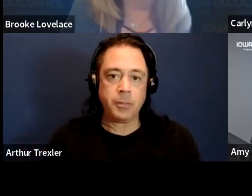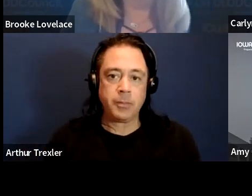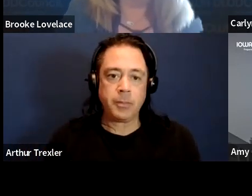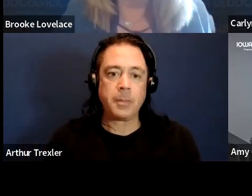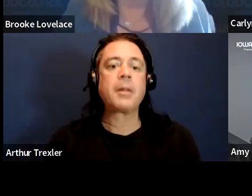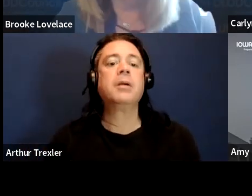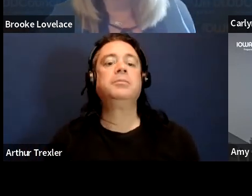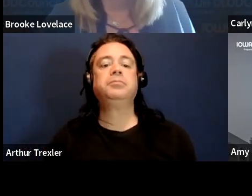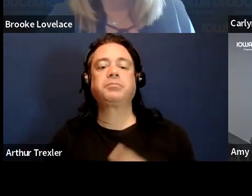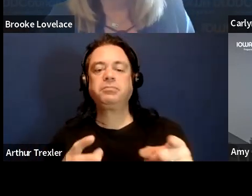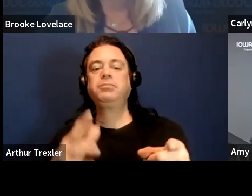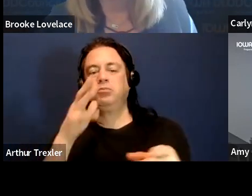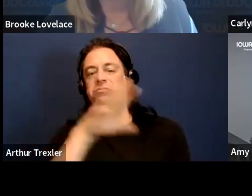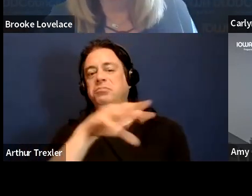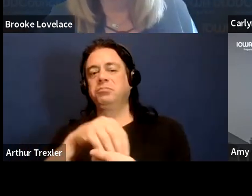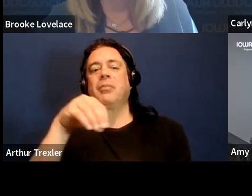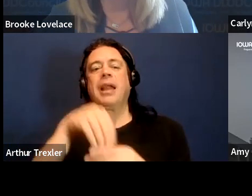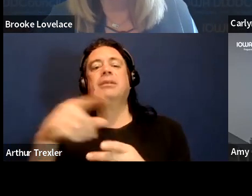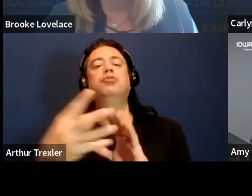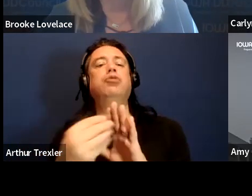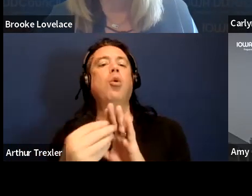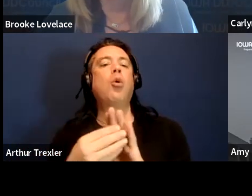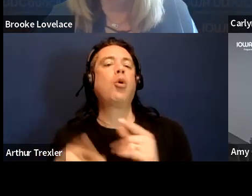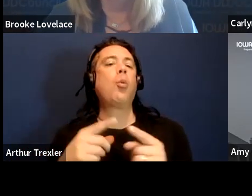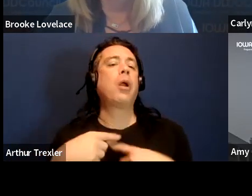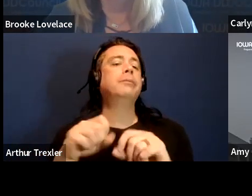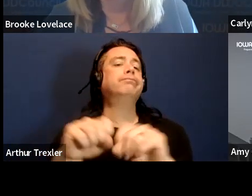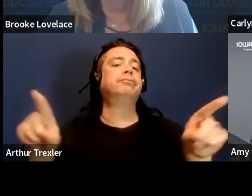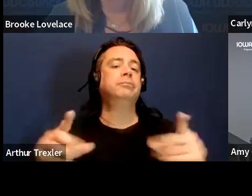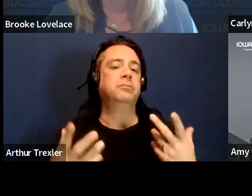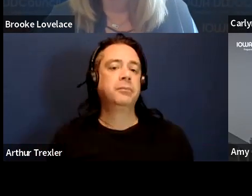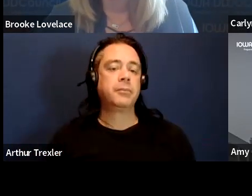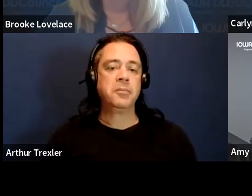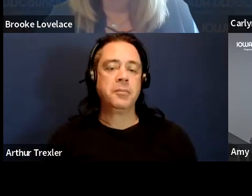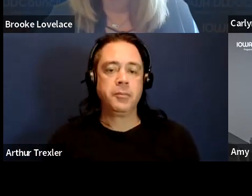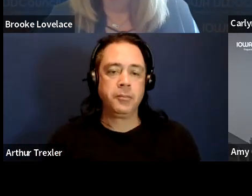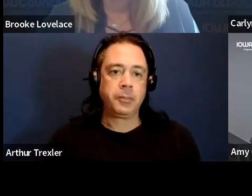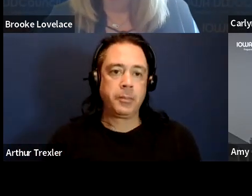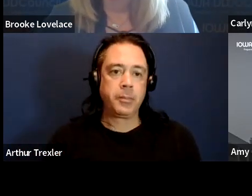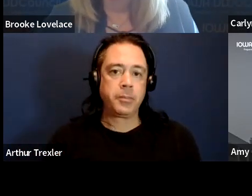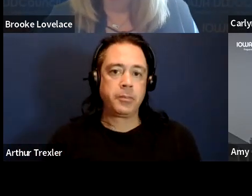Thanks, and we'll include that in our recording too when we send out the recording for it.